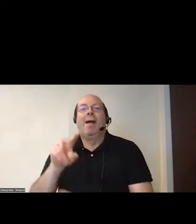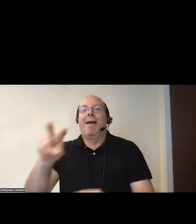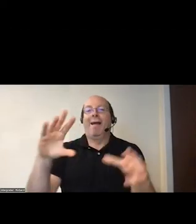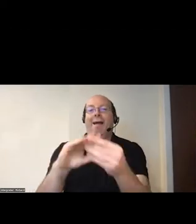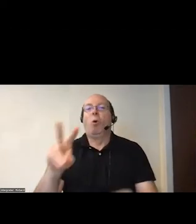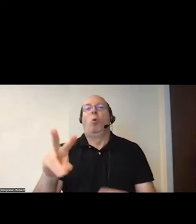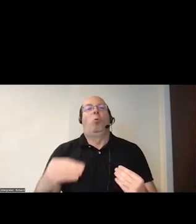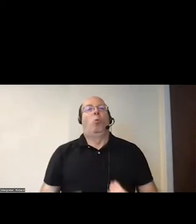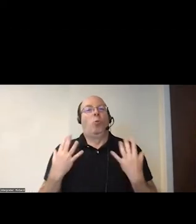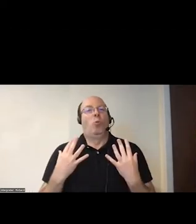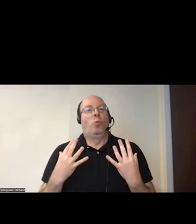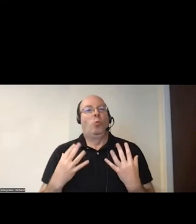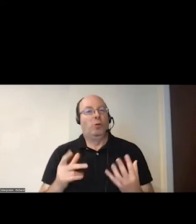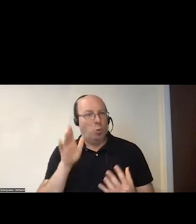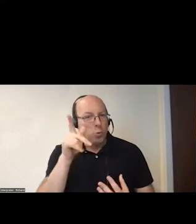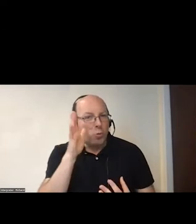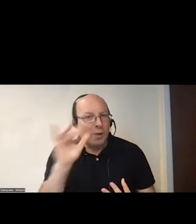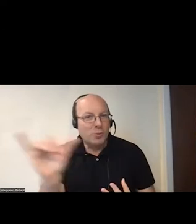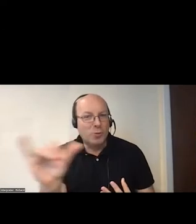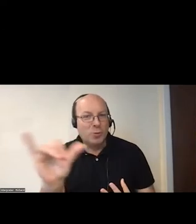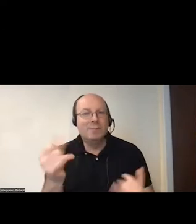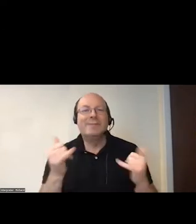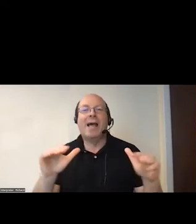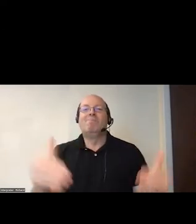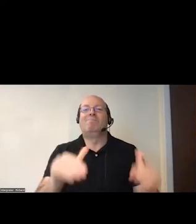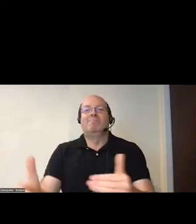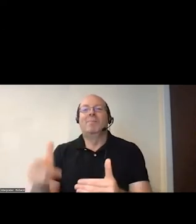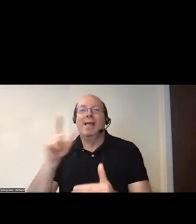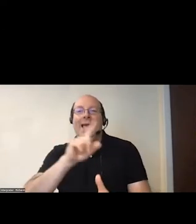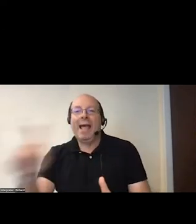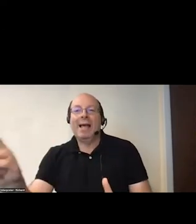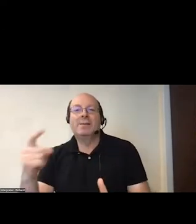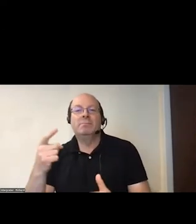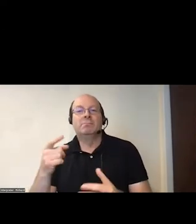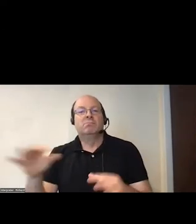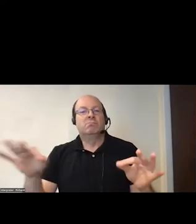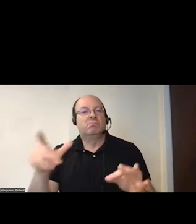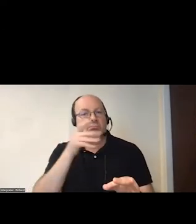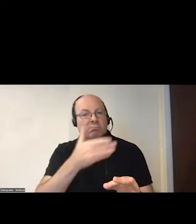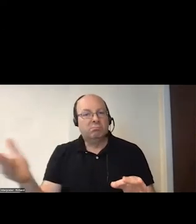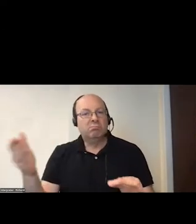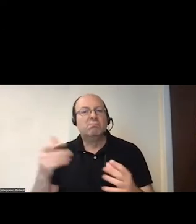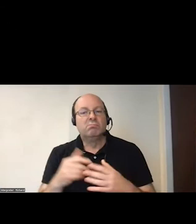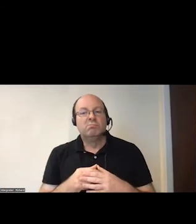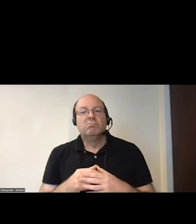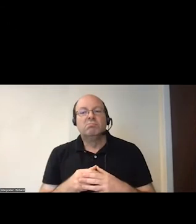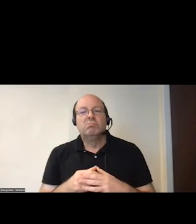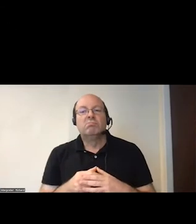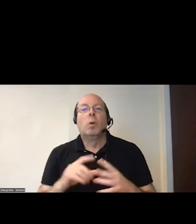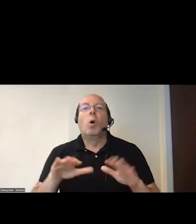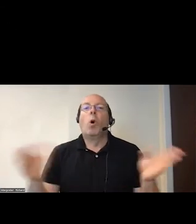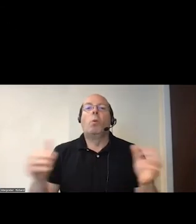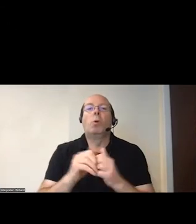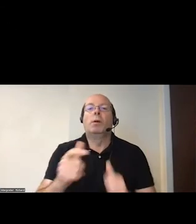of them. And I'm sure you will too. So I'm going to introduce, and then I'm going to ask them to introduce themselves. And I'm going to start. We've